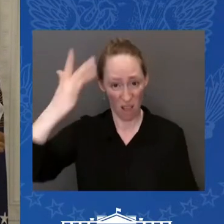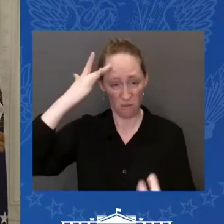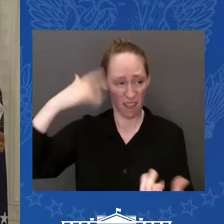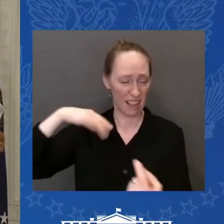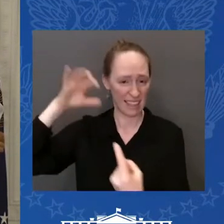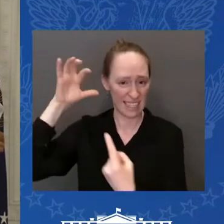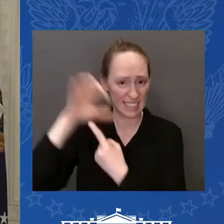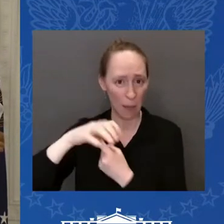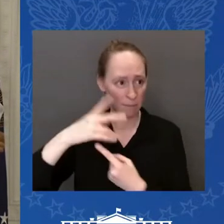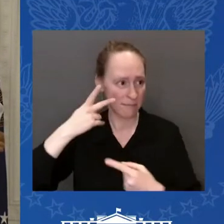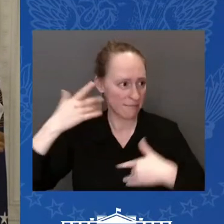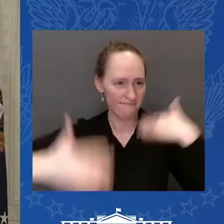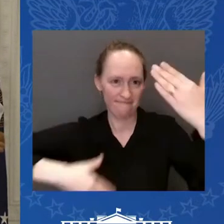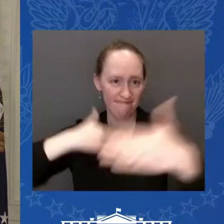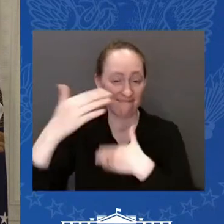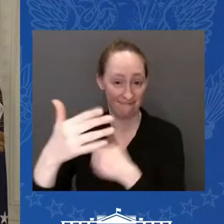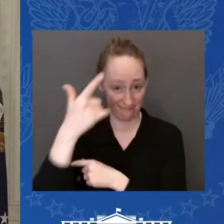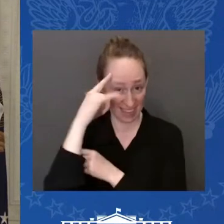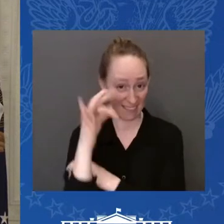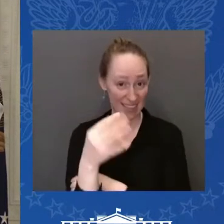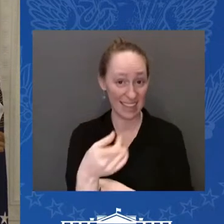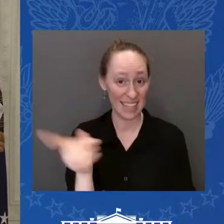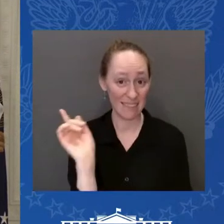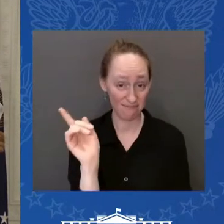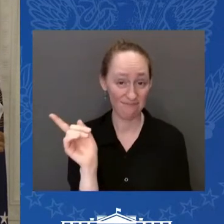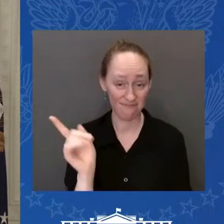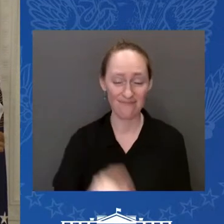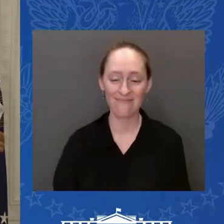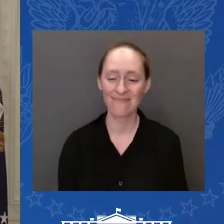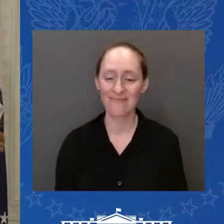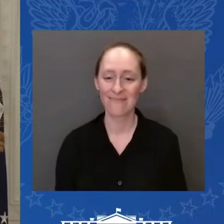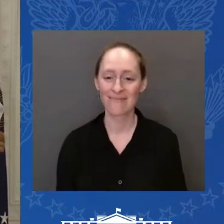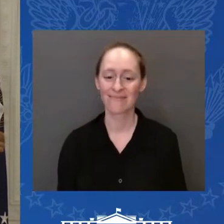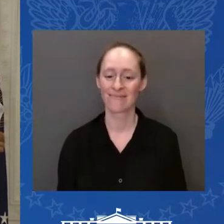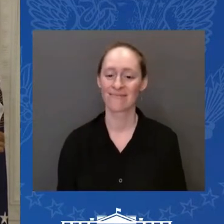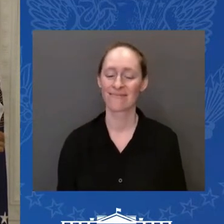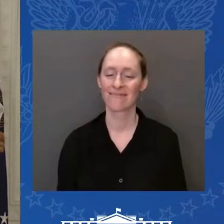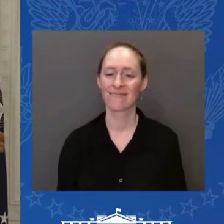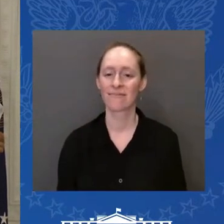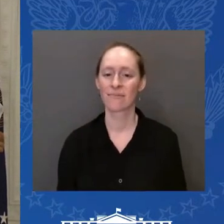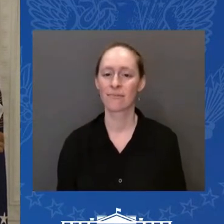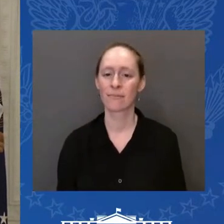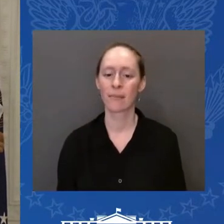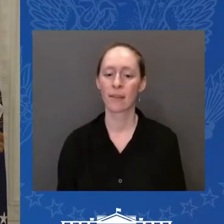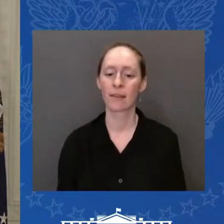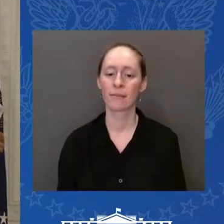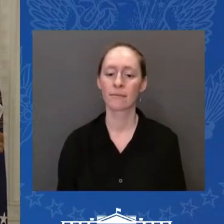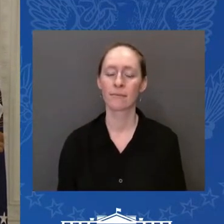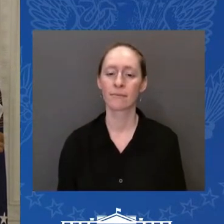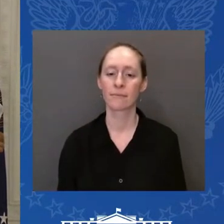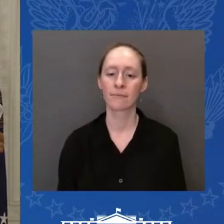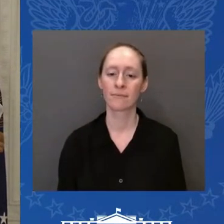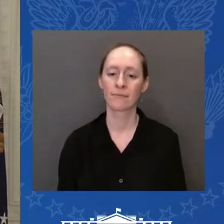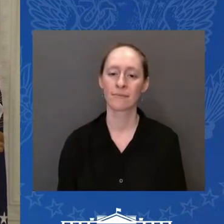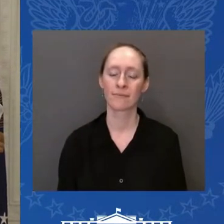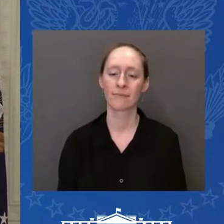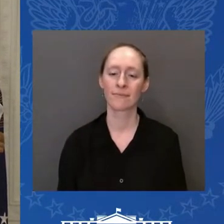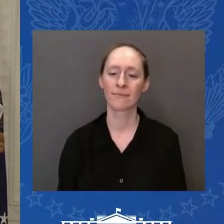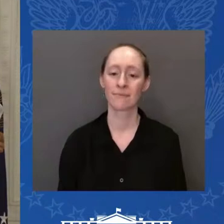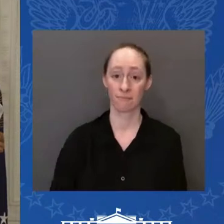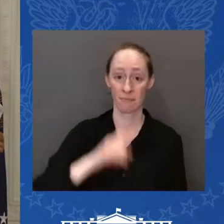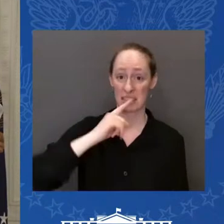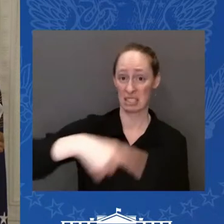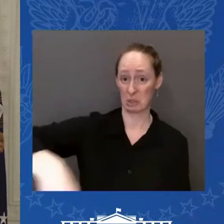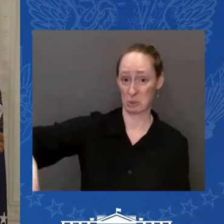I was, it's fitting that we are here together today. And because you mayors know how to get things done. And that's not hyperbole. It's a